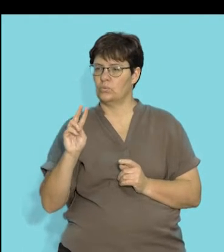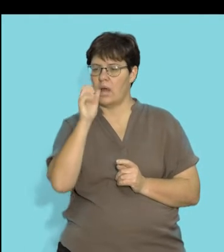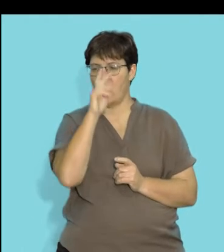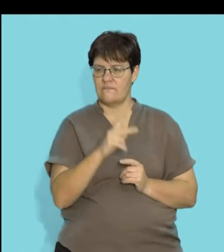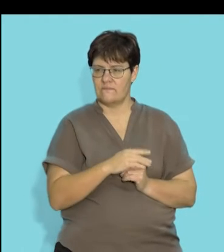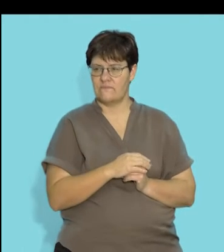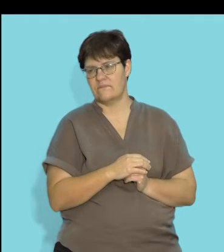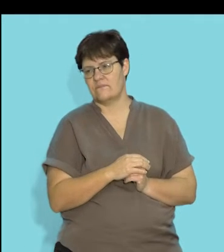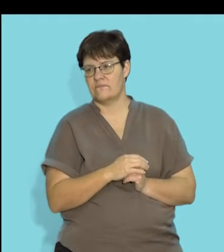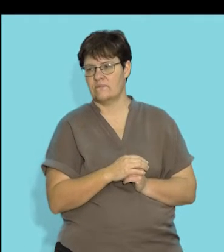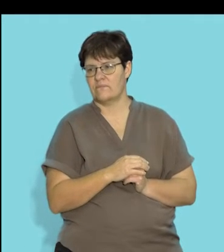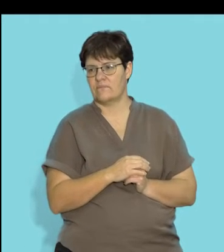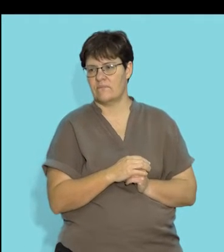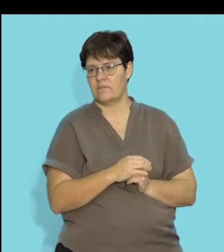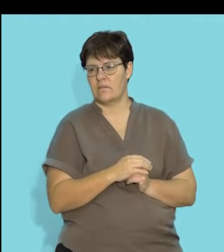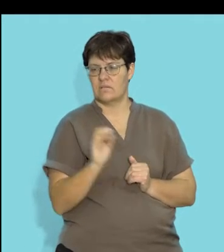a half,